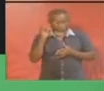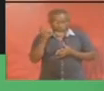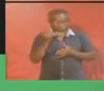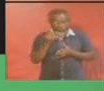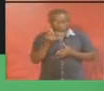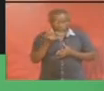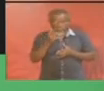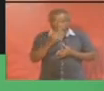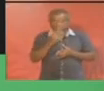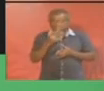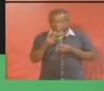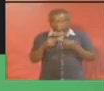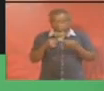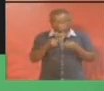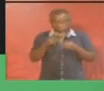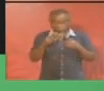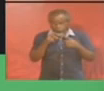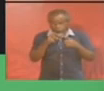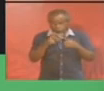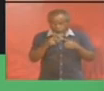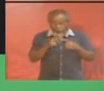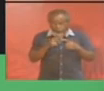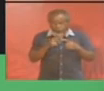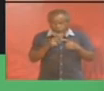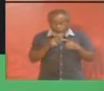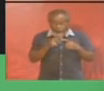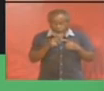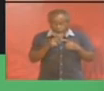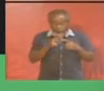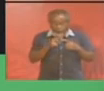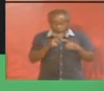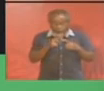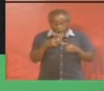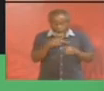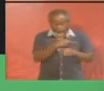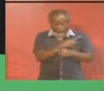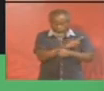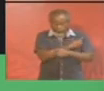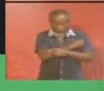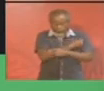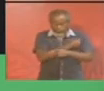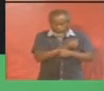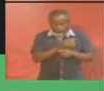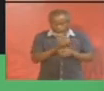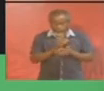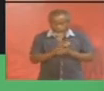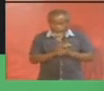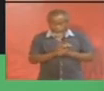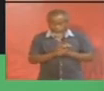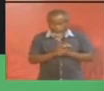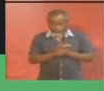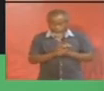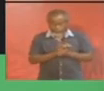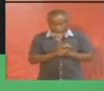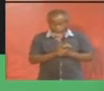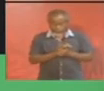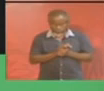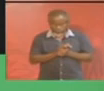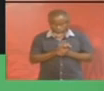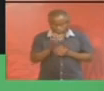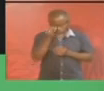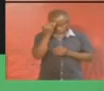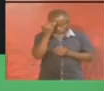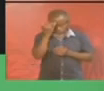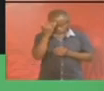drive? I know the CEO of the NWRHA on Monday, she said that,